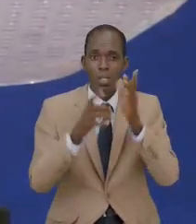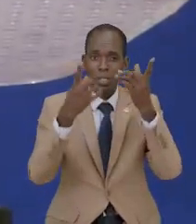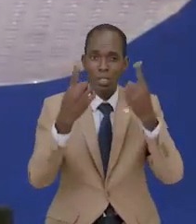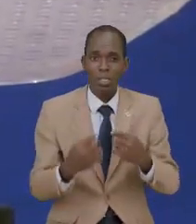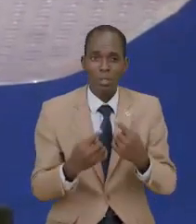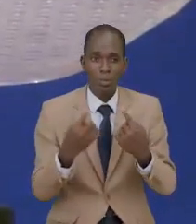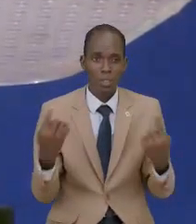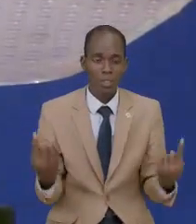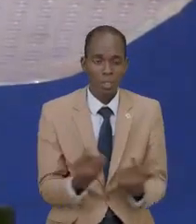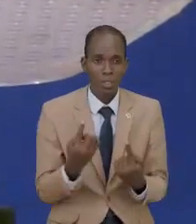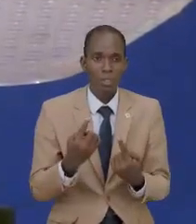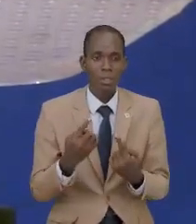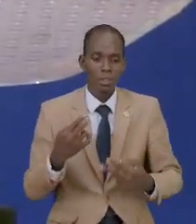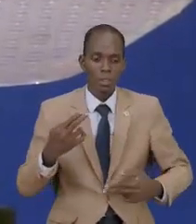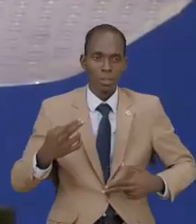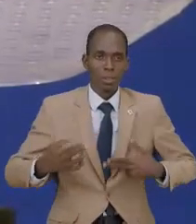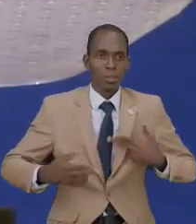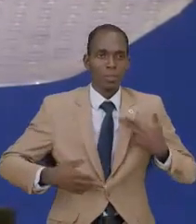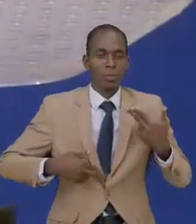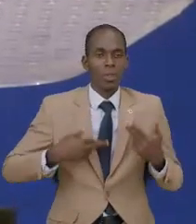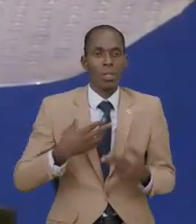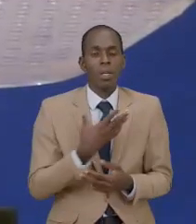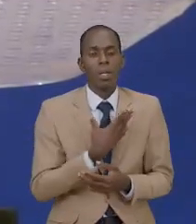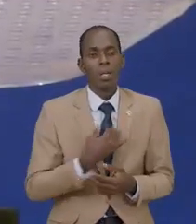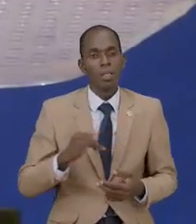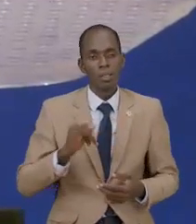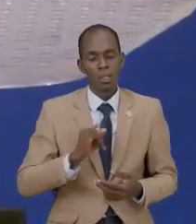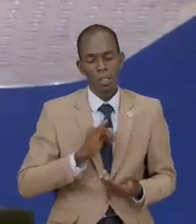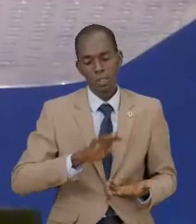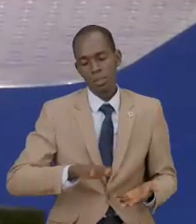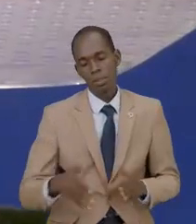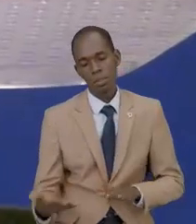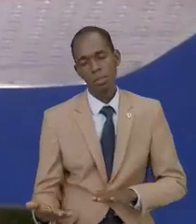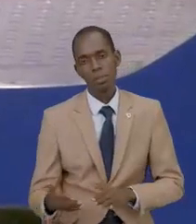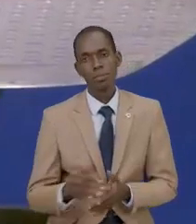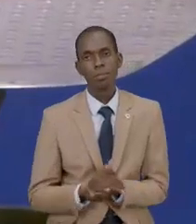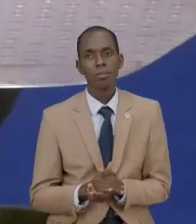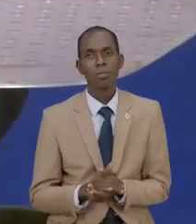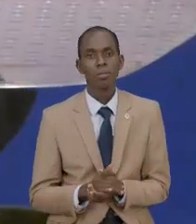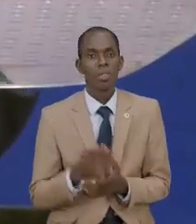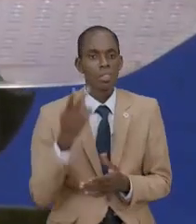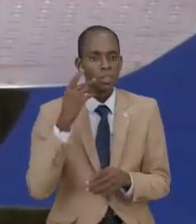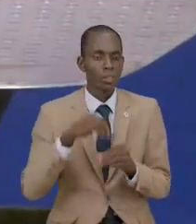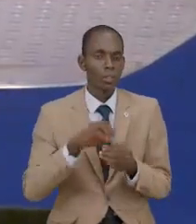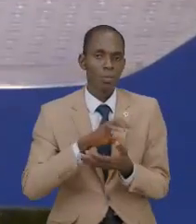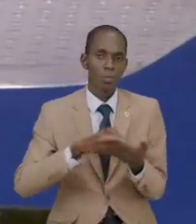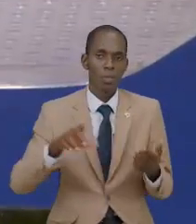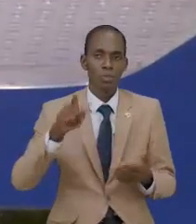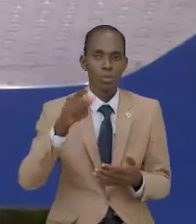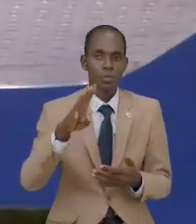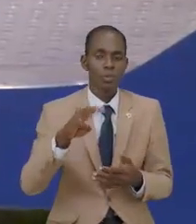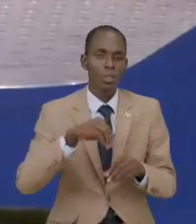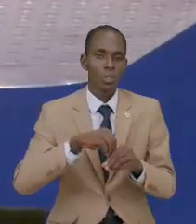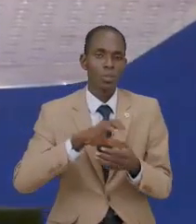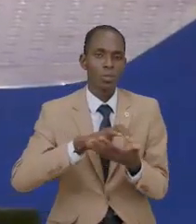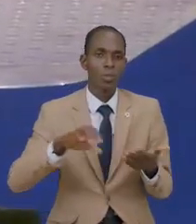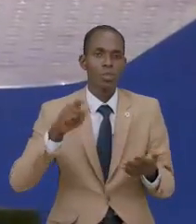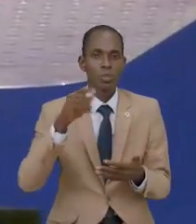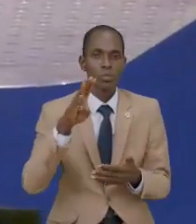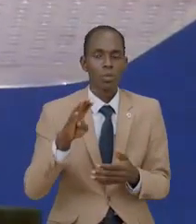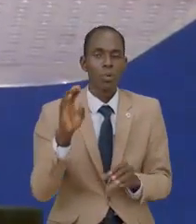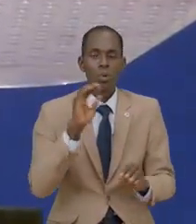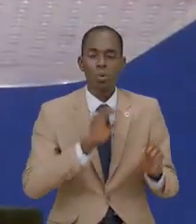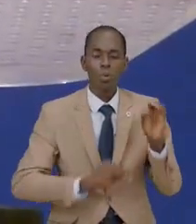sin revived and I died. Look at verse 24. In verse 24, O